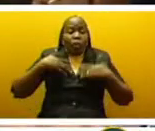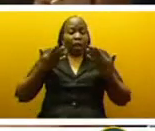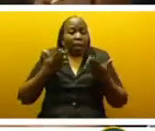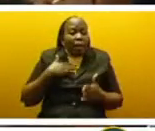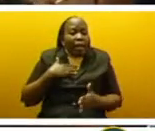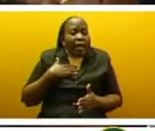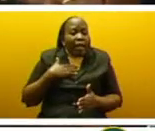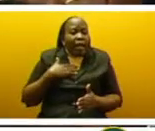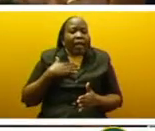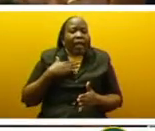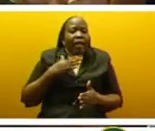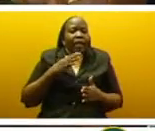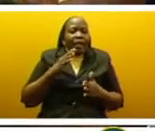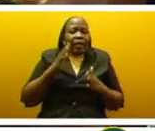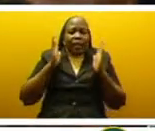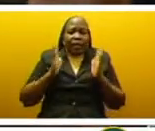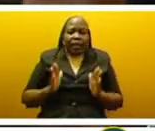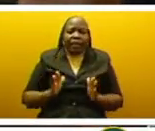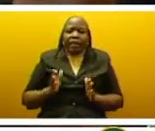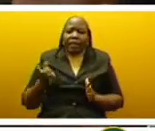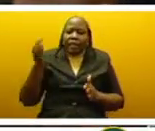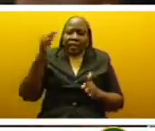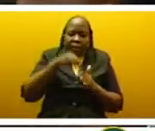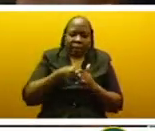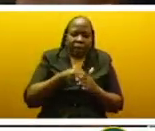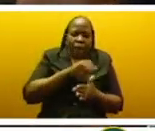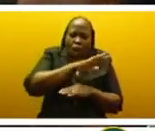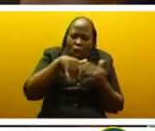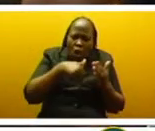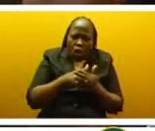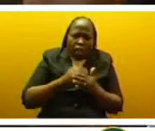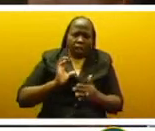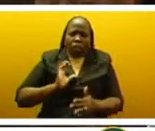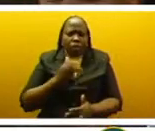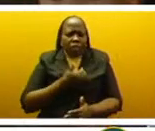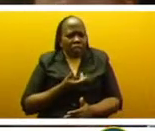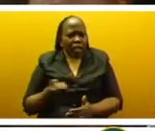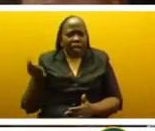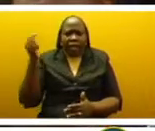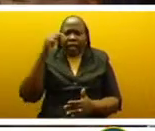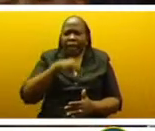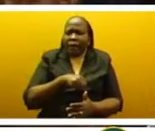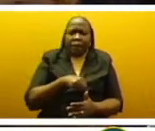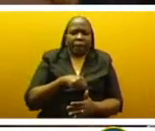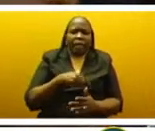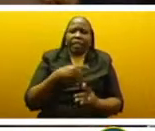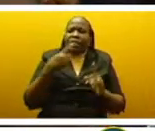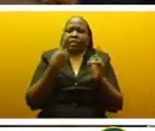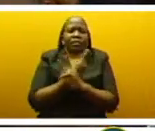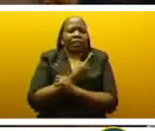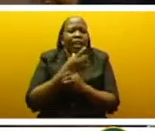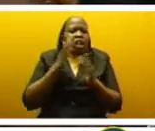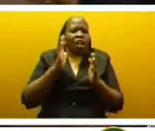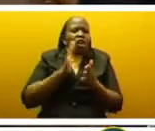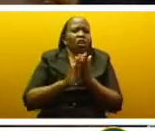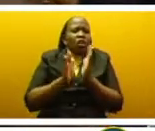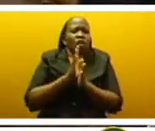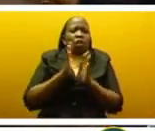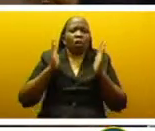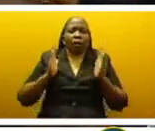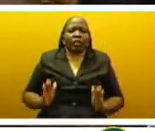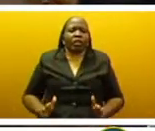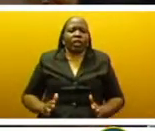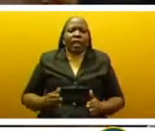these problems, these commissioners had walked out, the transparency, accuracy. Nobody has given us that answer as